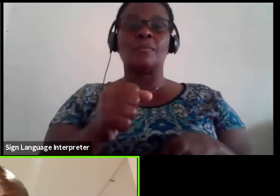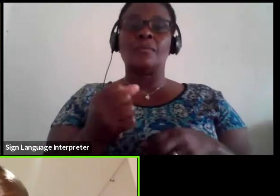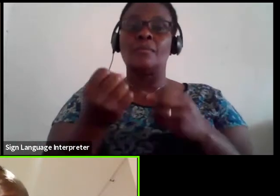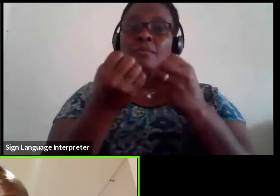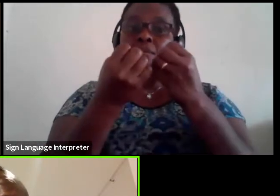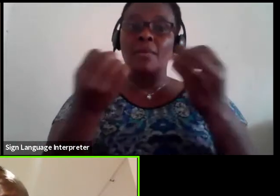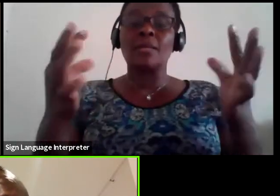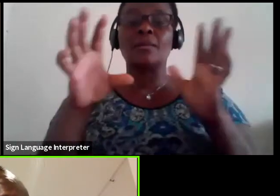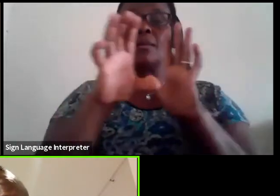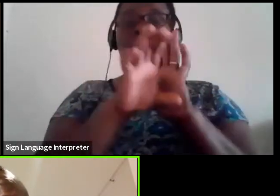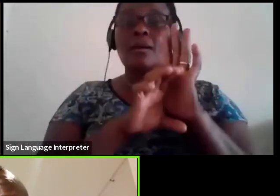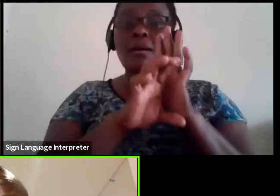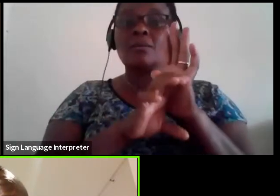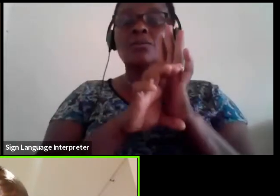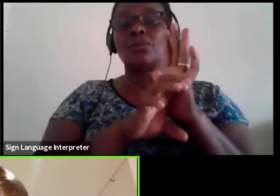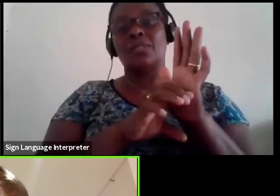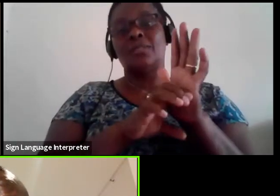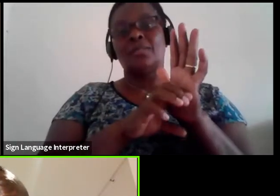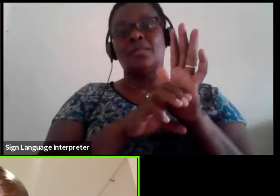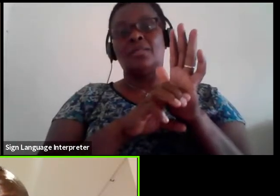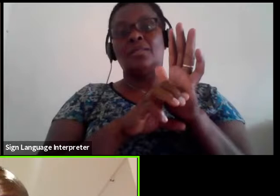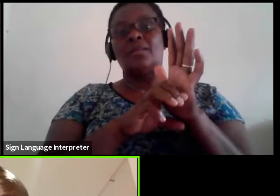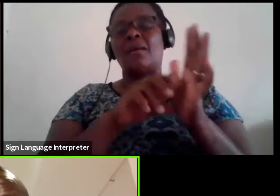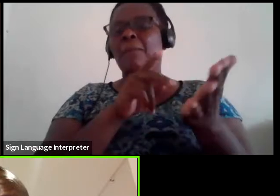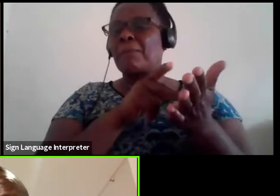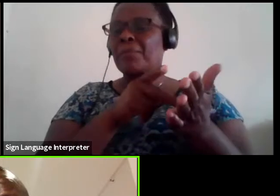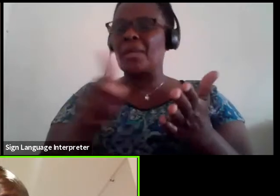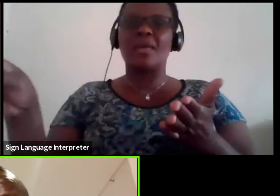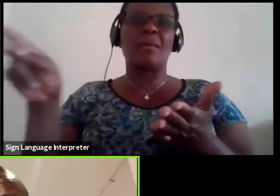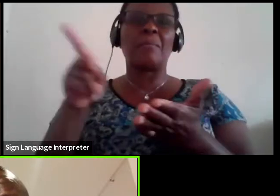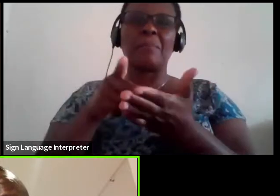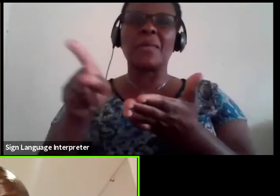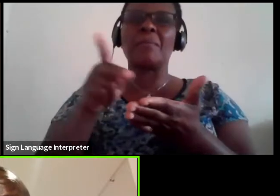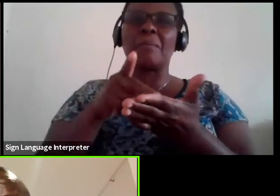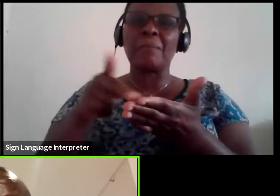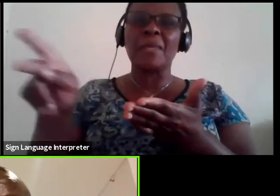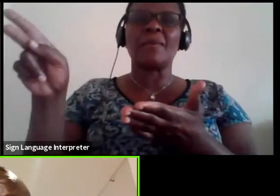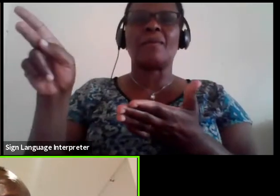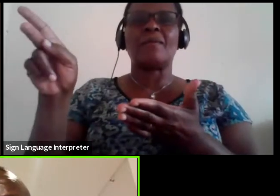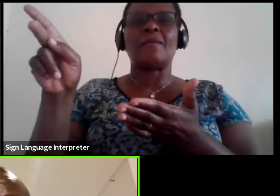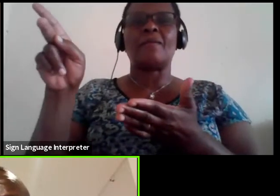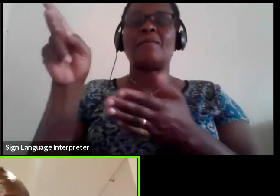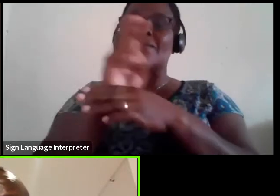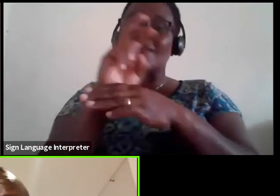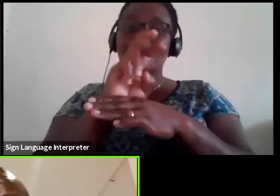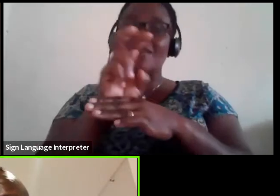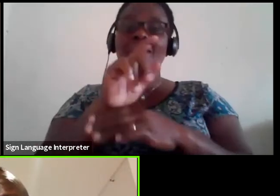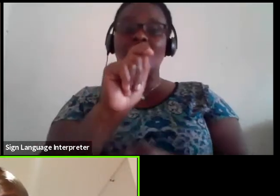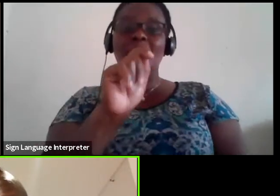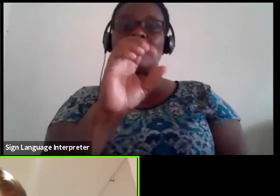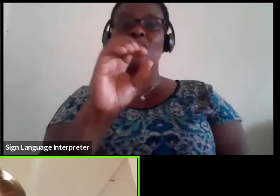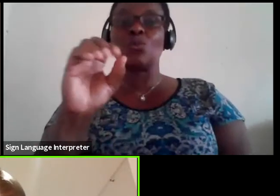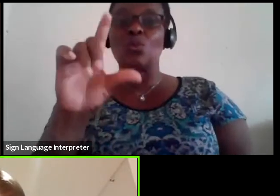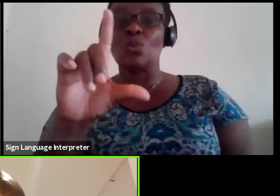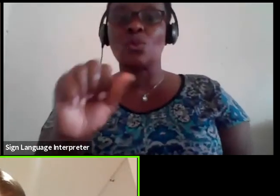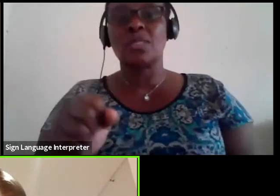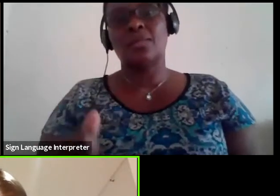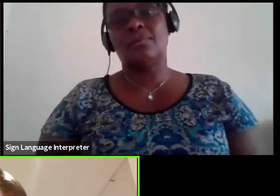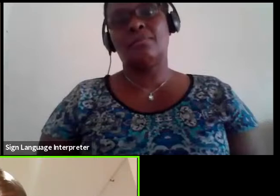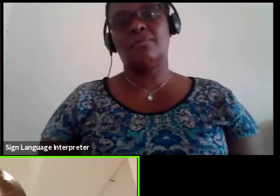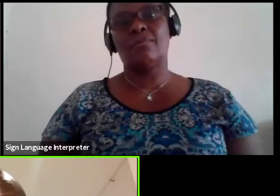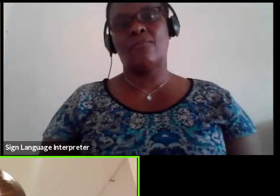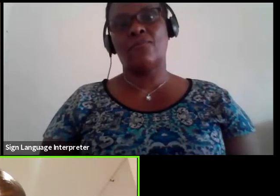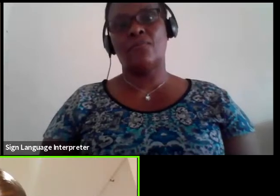have invested in surveillance tools and techniques. And one of them is, these